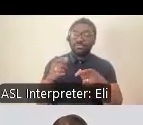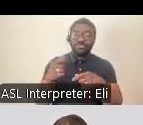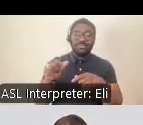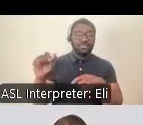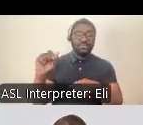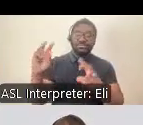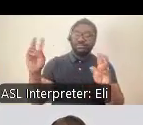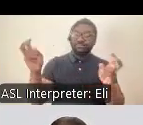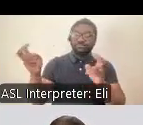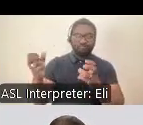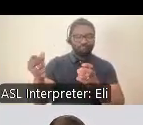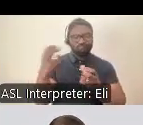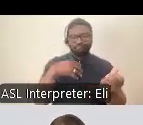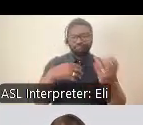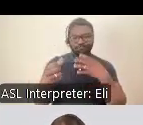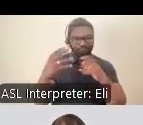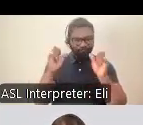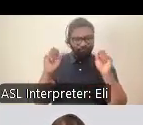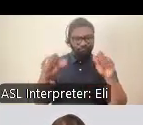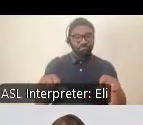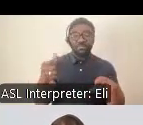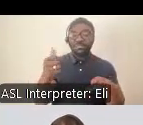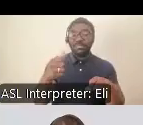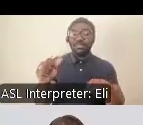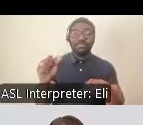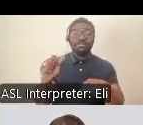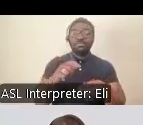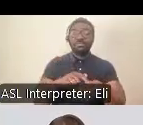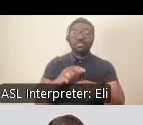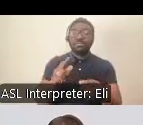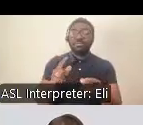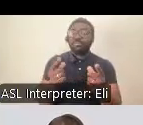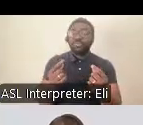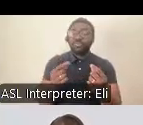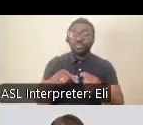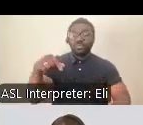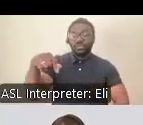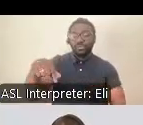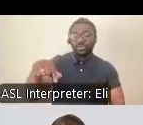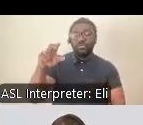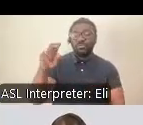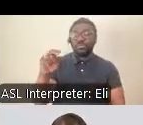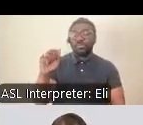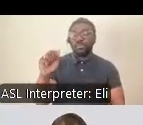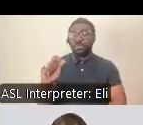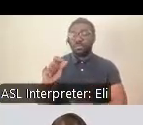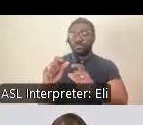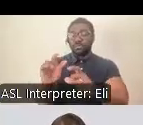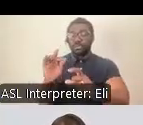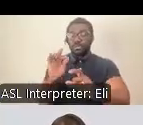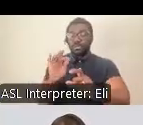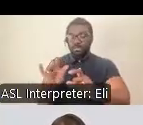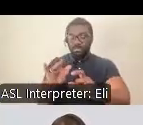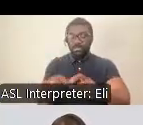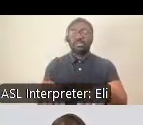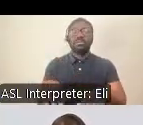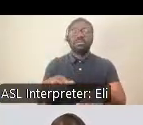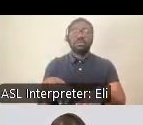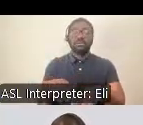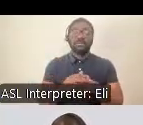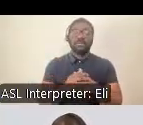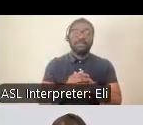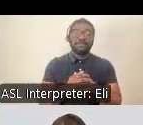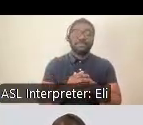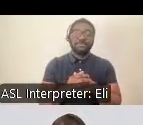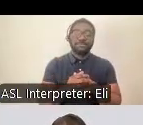covered. At any point, you can click the Q&A button that's located on the webinar's menu bar, and